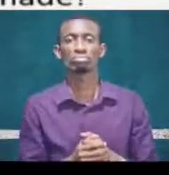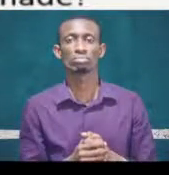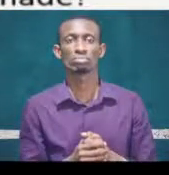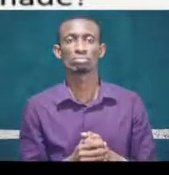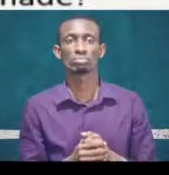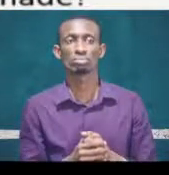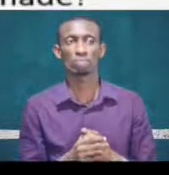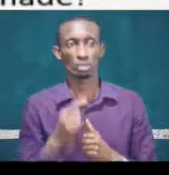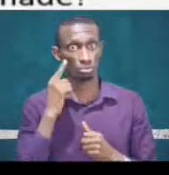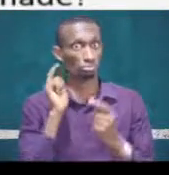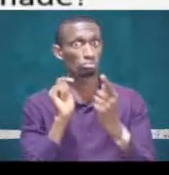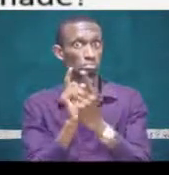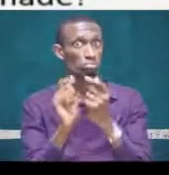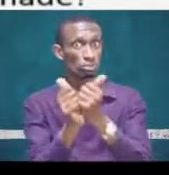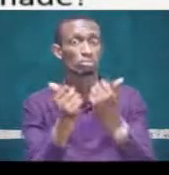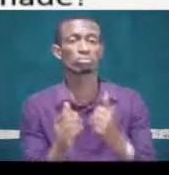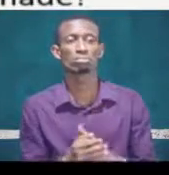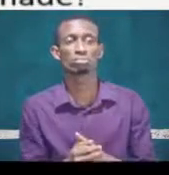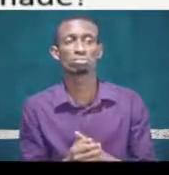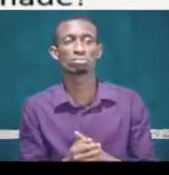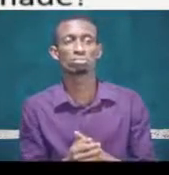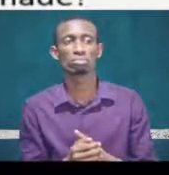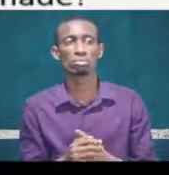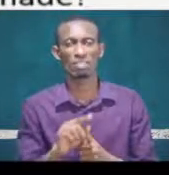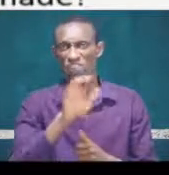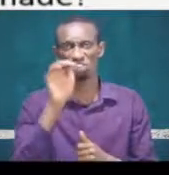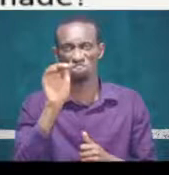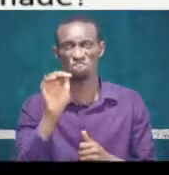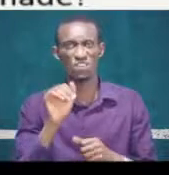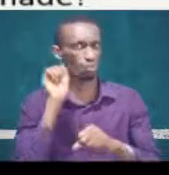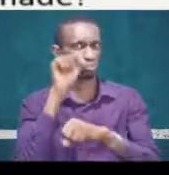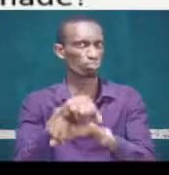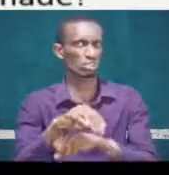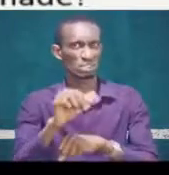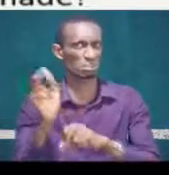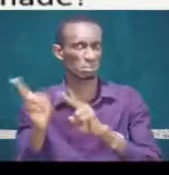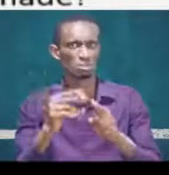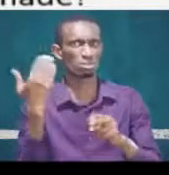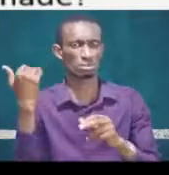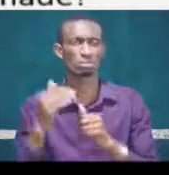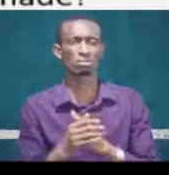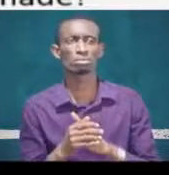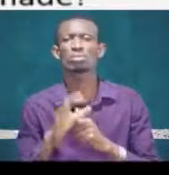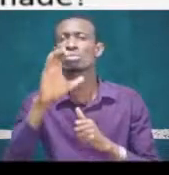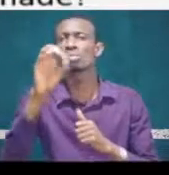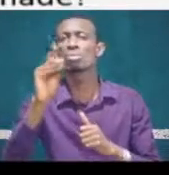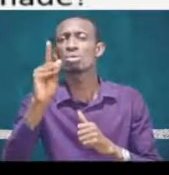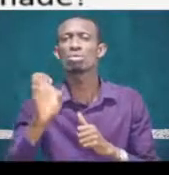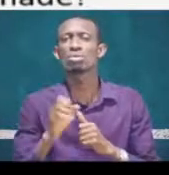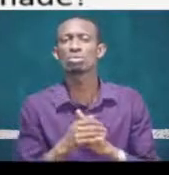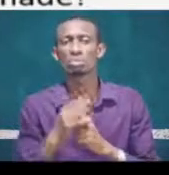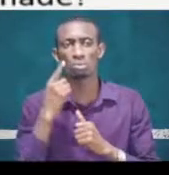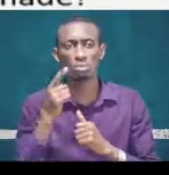we get stuck with the very biggest question we have ever come across. What if the code was in position to